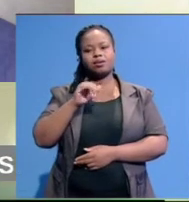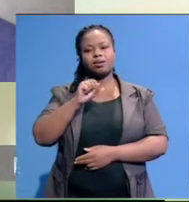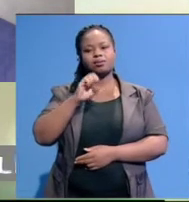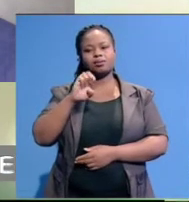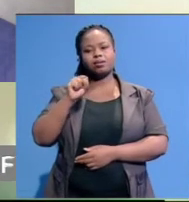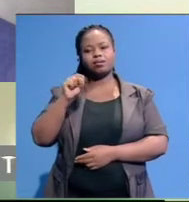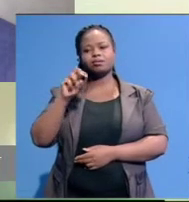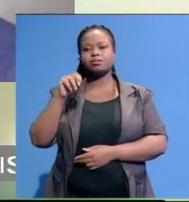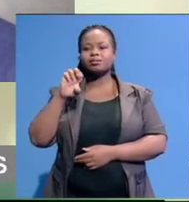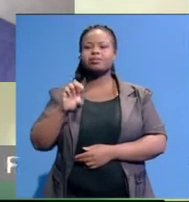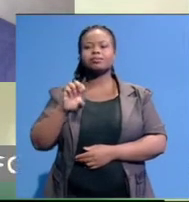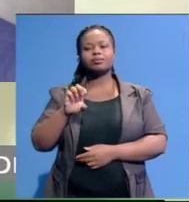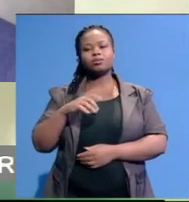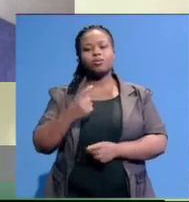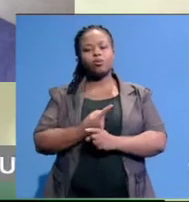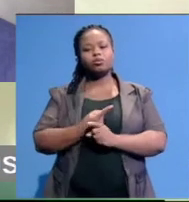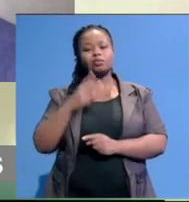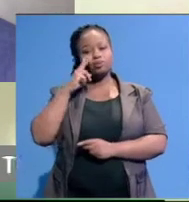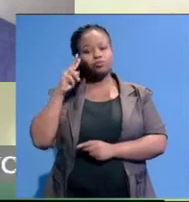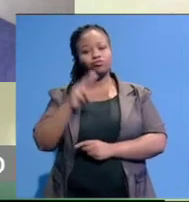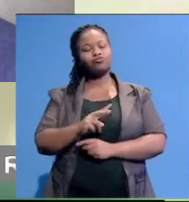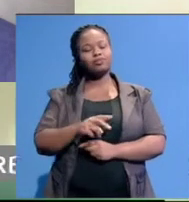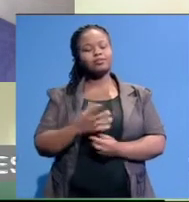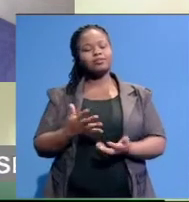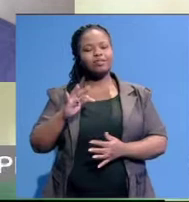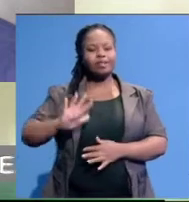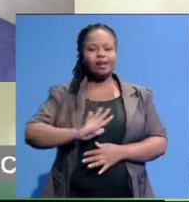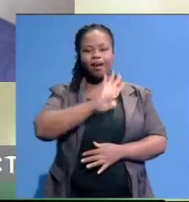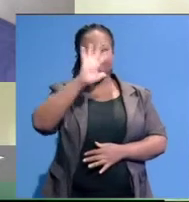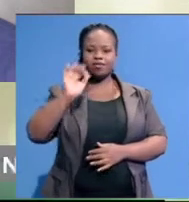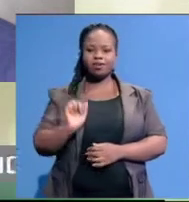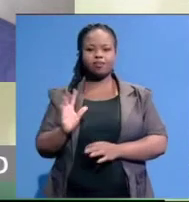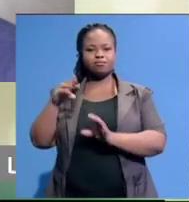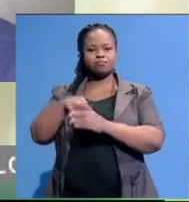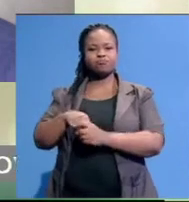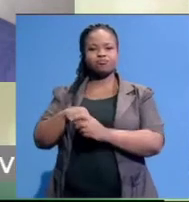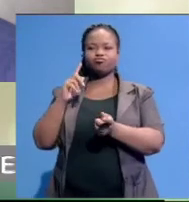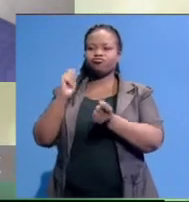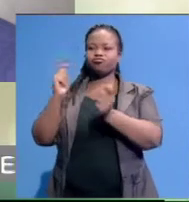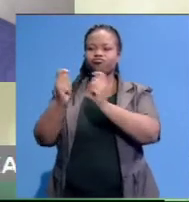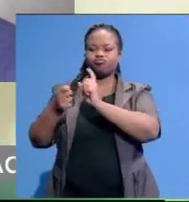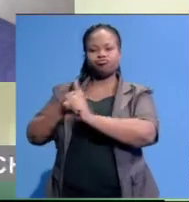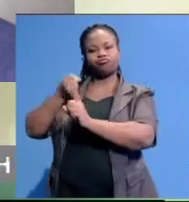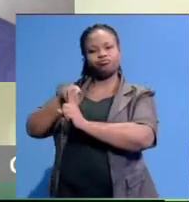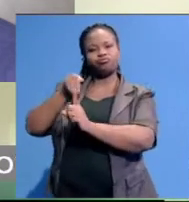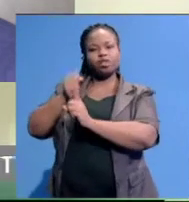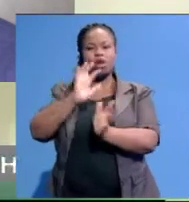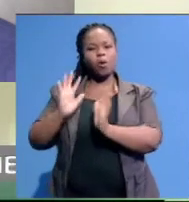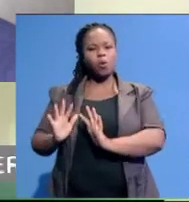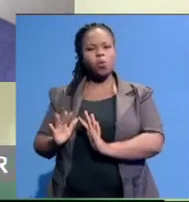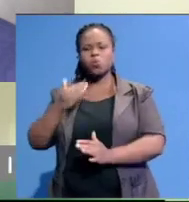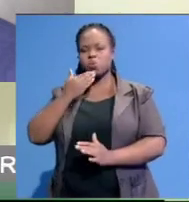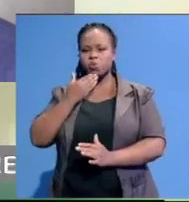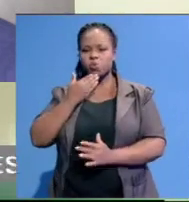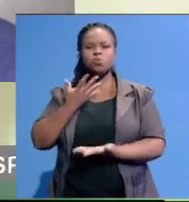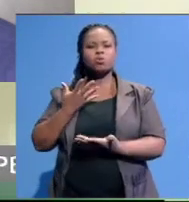how Africans who had contributed to the human civilization and were part of the greatness